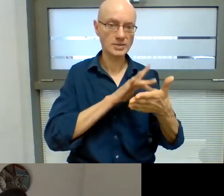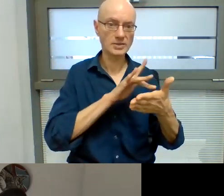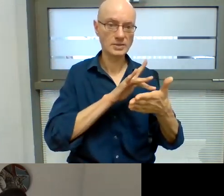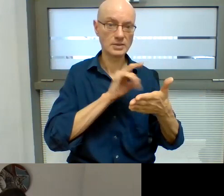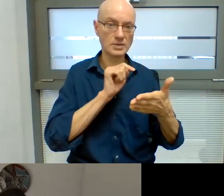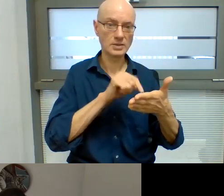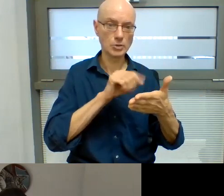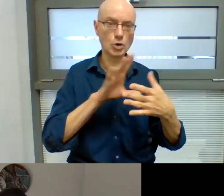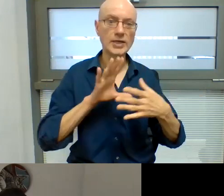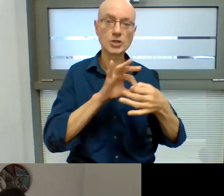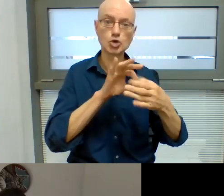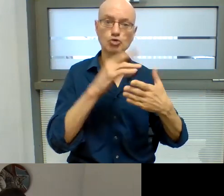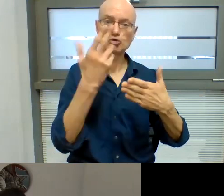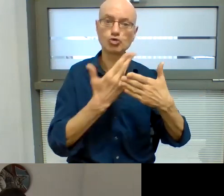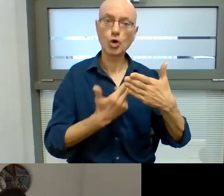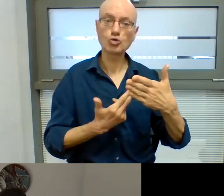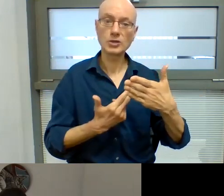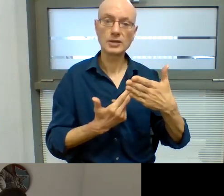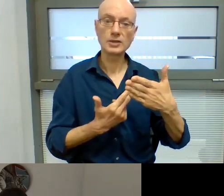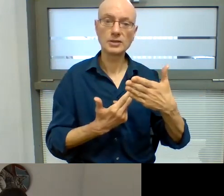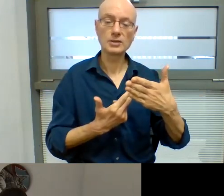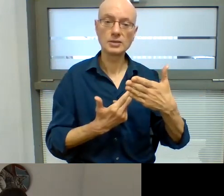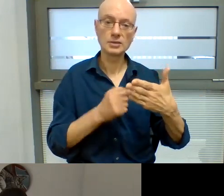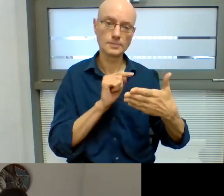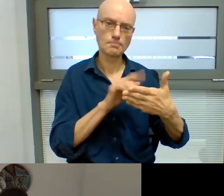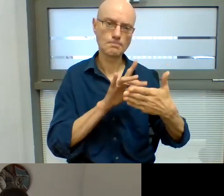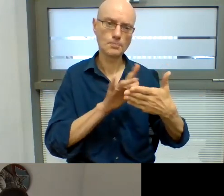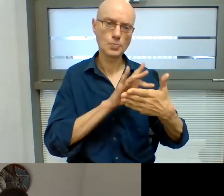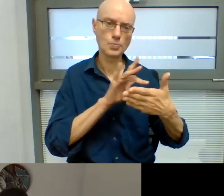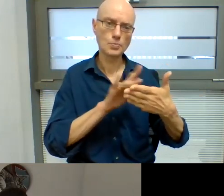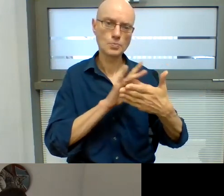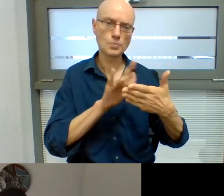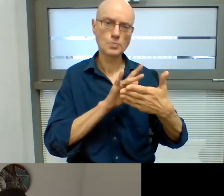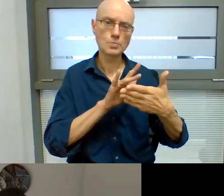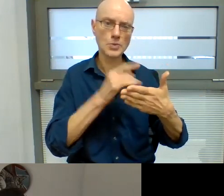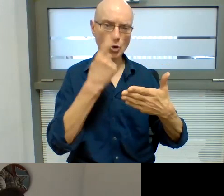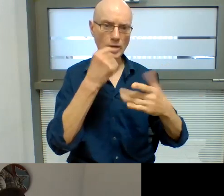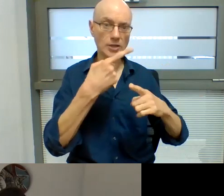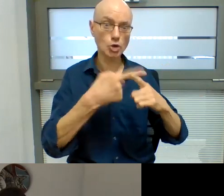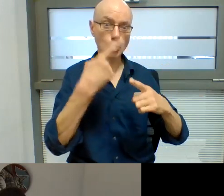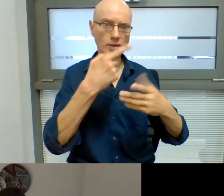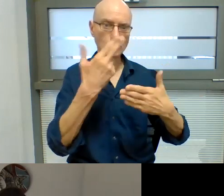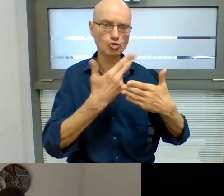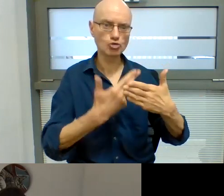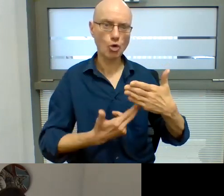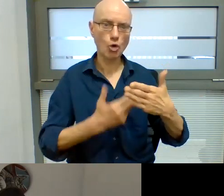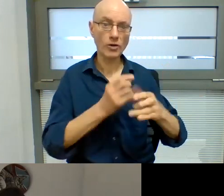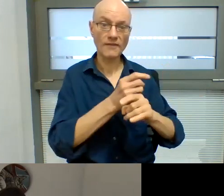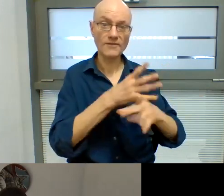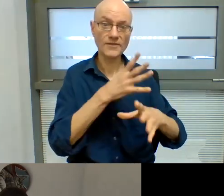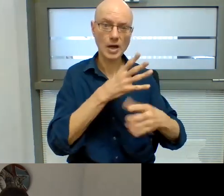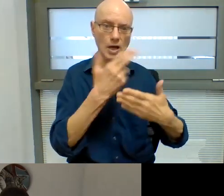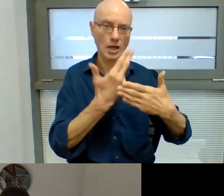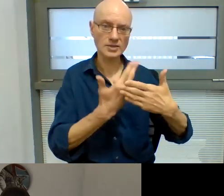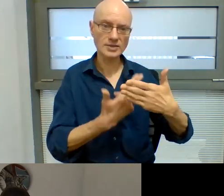terms of drawing, it gave me the ability to draw quickly, massively quickly, and